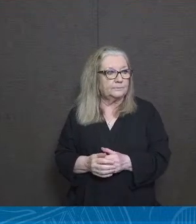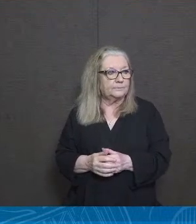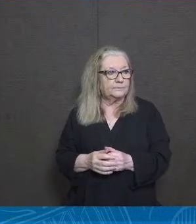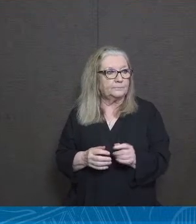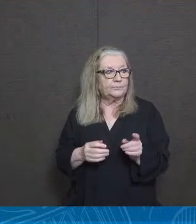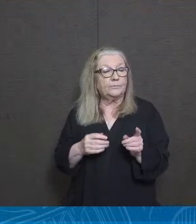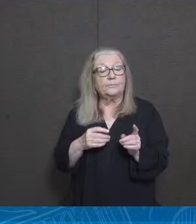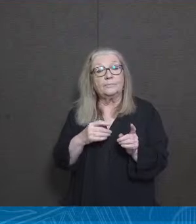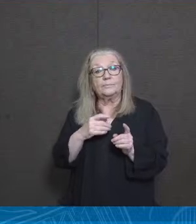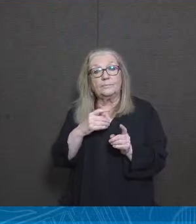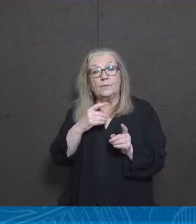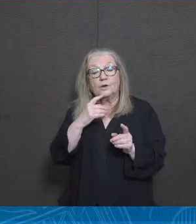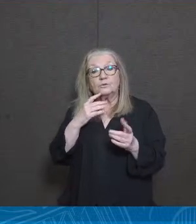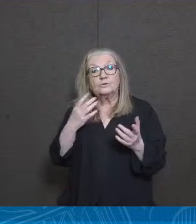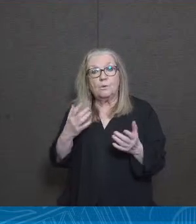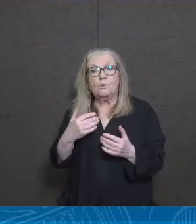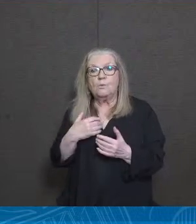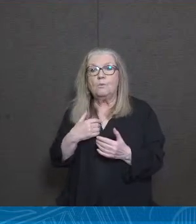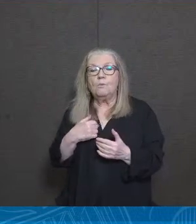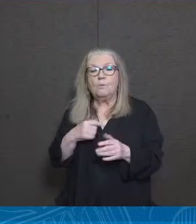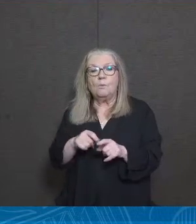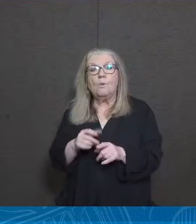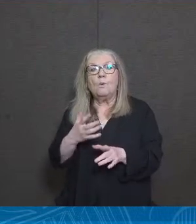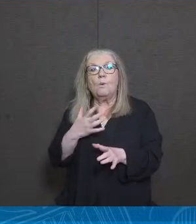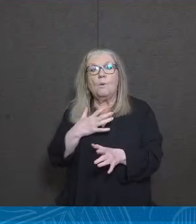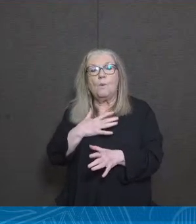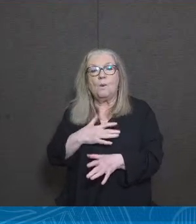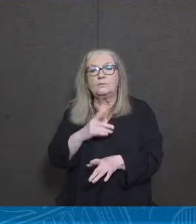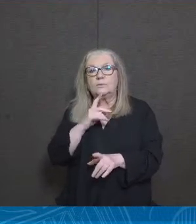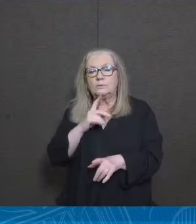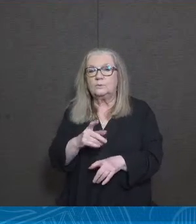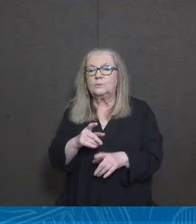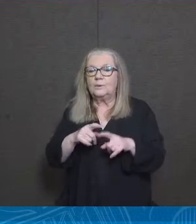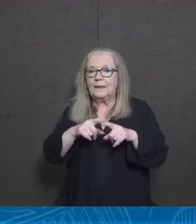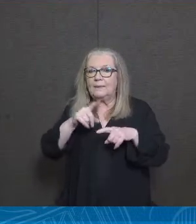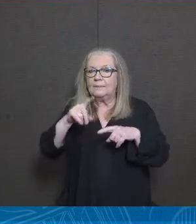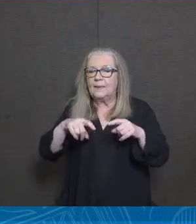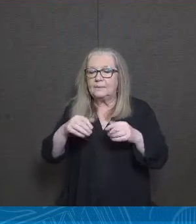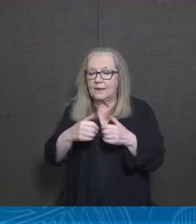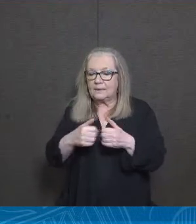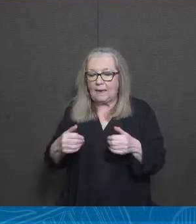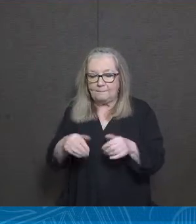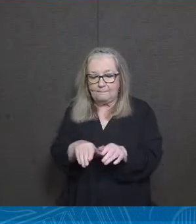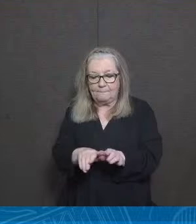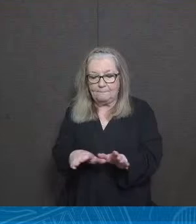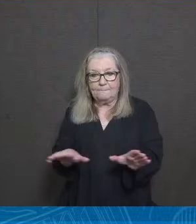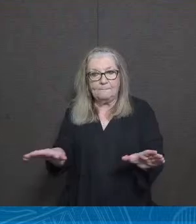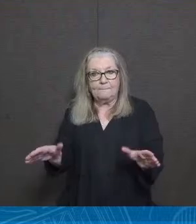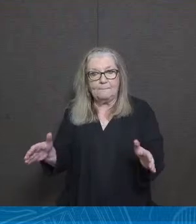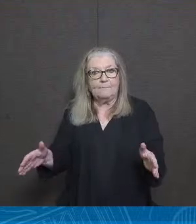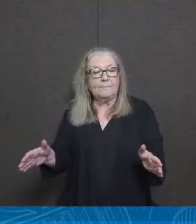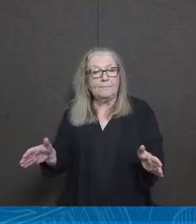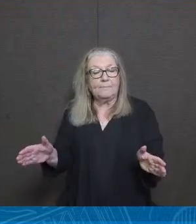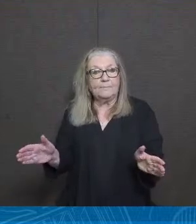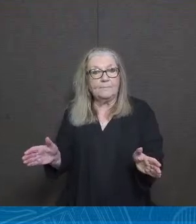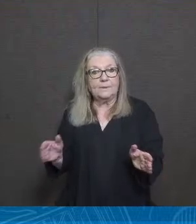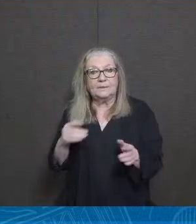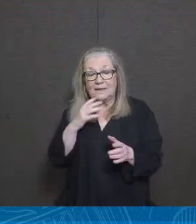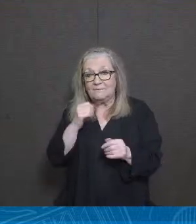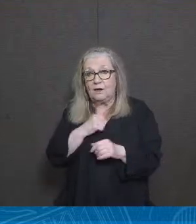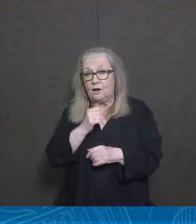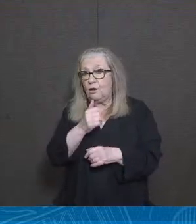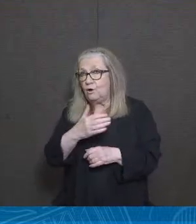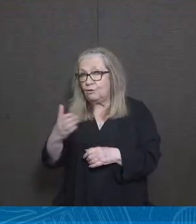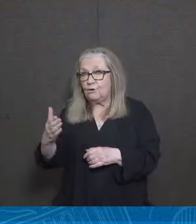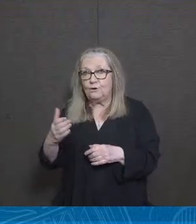Do you hear me? Yes. So I also want to refer to the data gap from different disciplines. Areas like DRR that are very